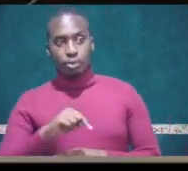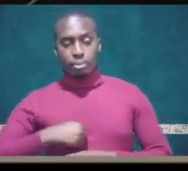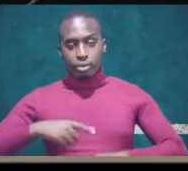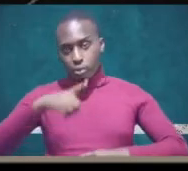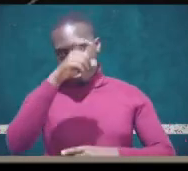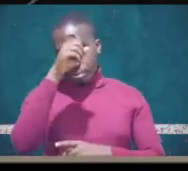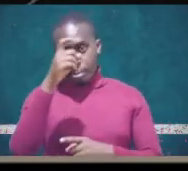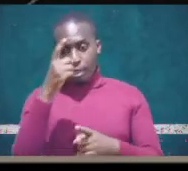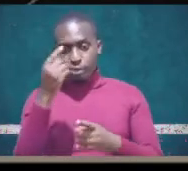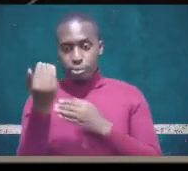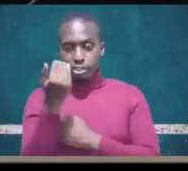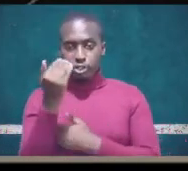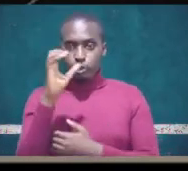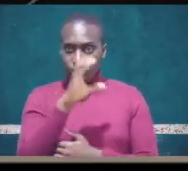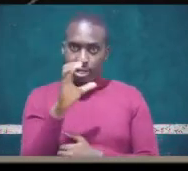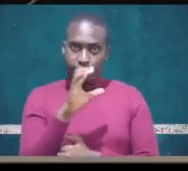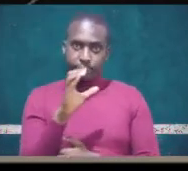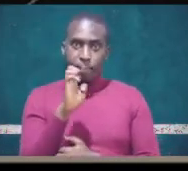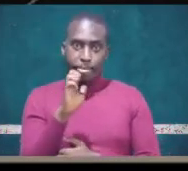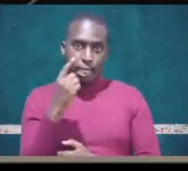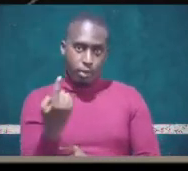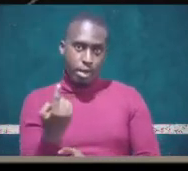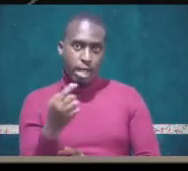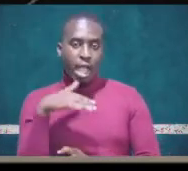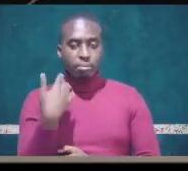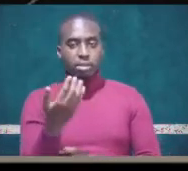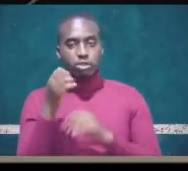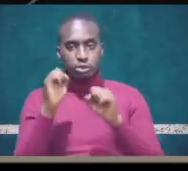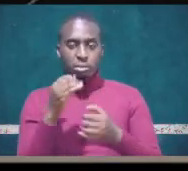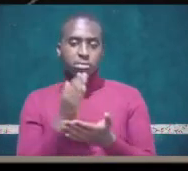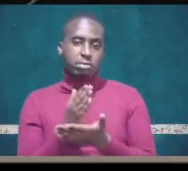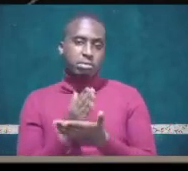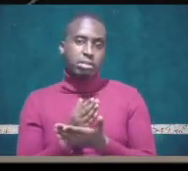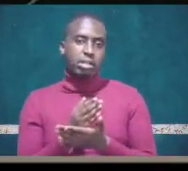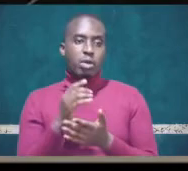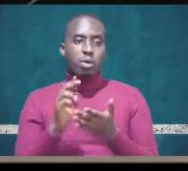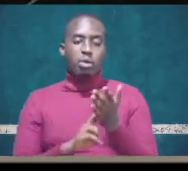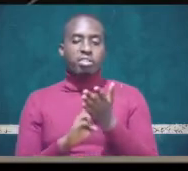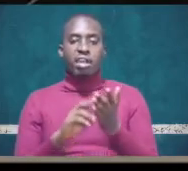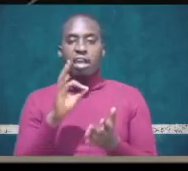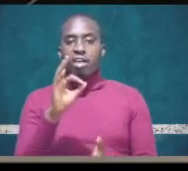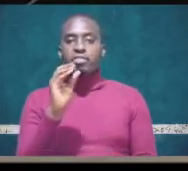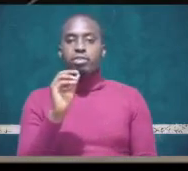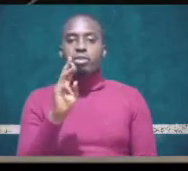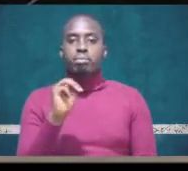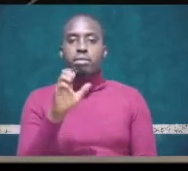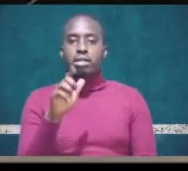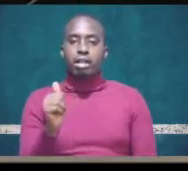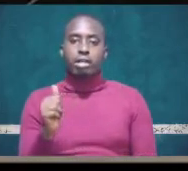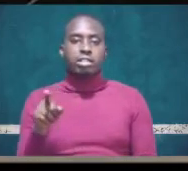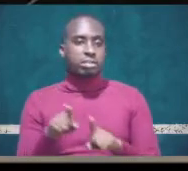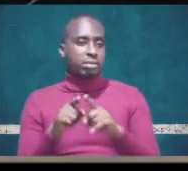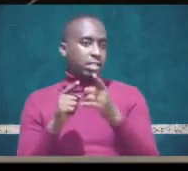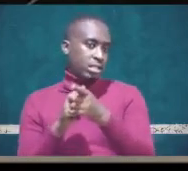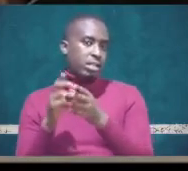asked now to find E1, then we can immediately apply the formula. The formula here that we apply is which